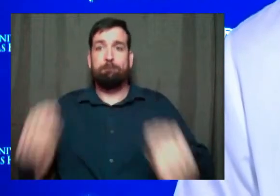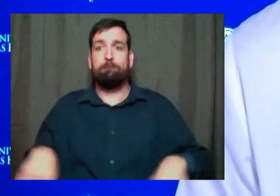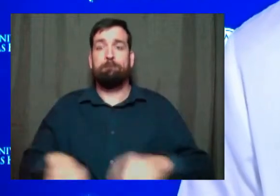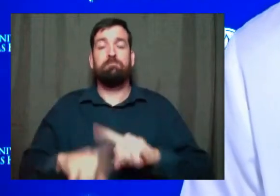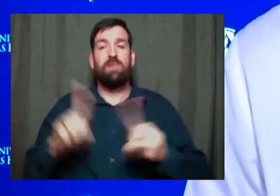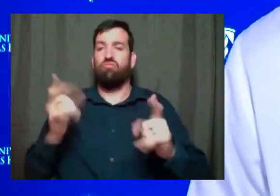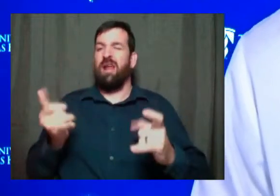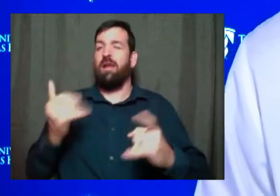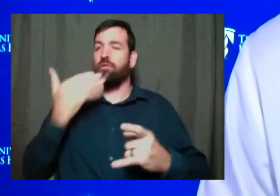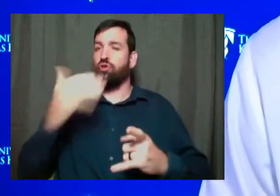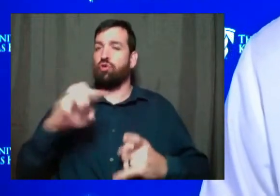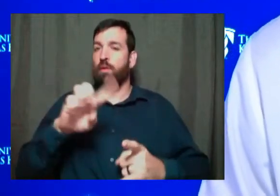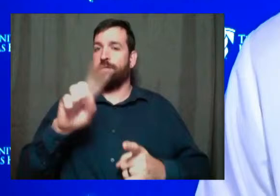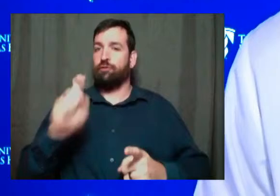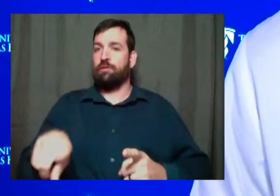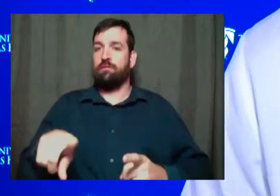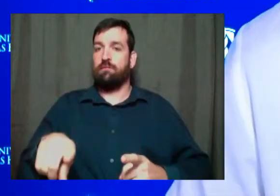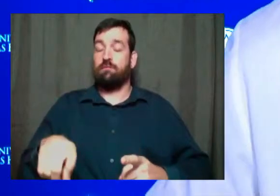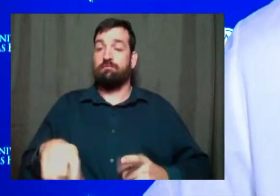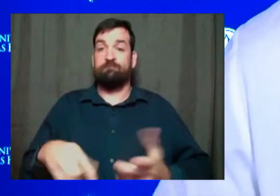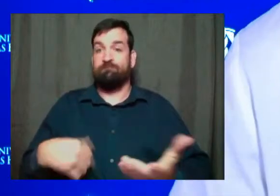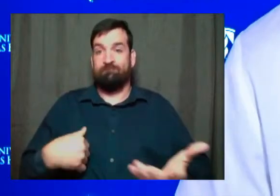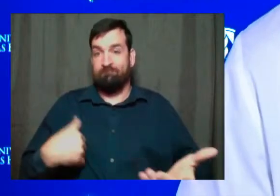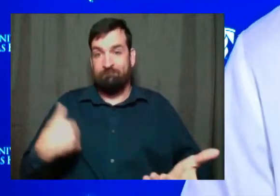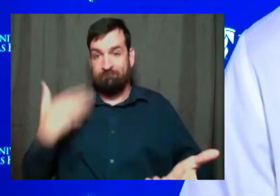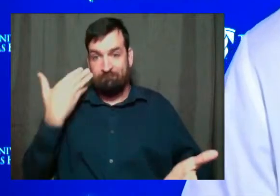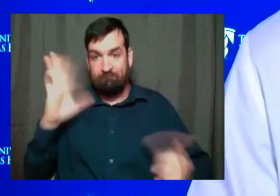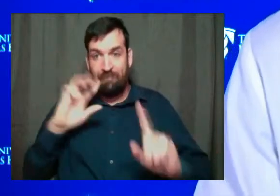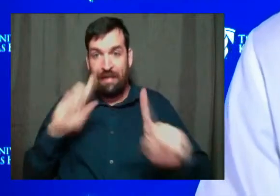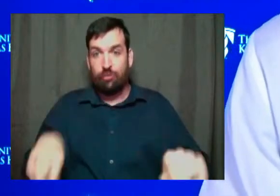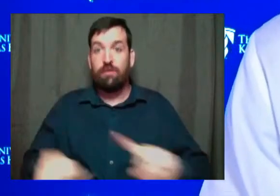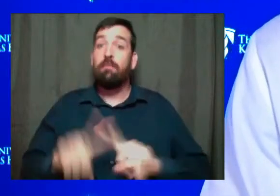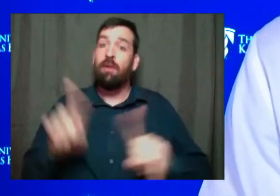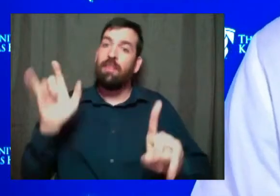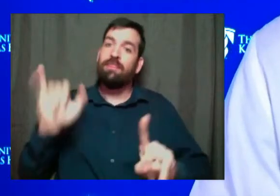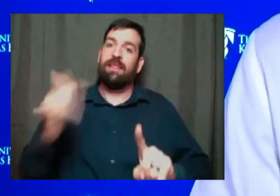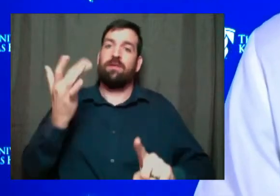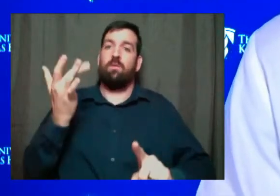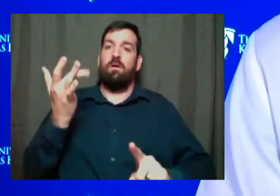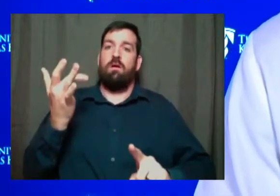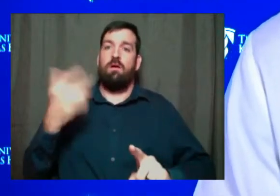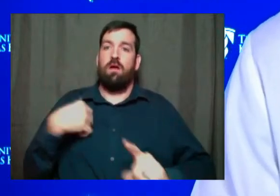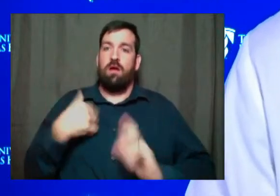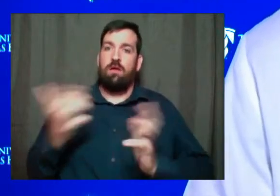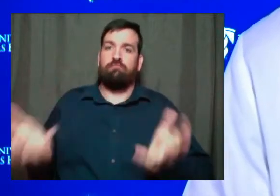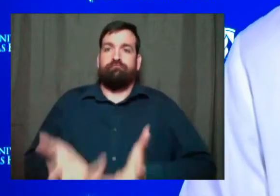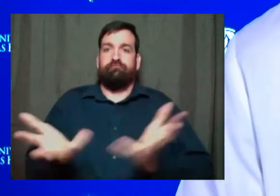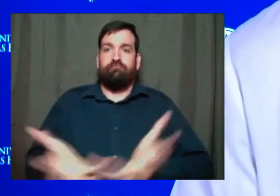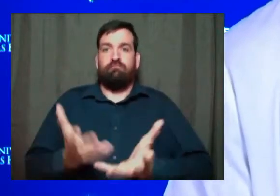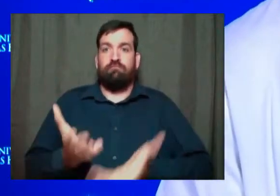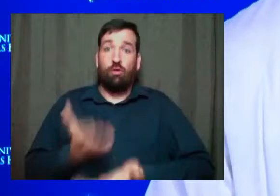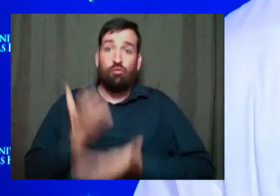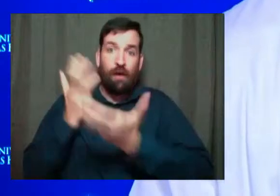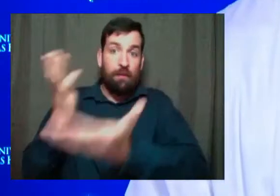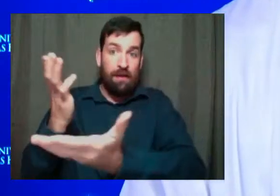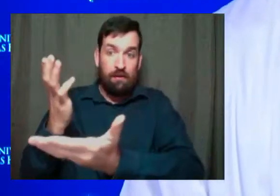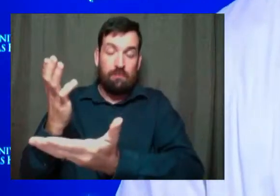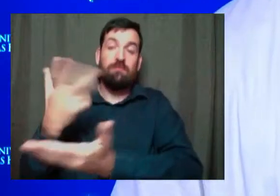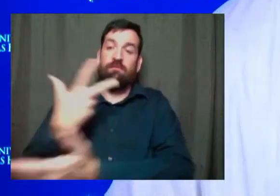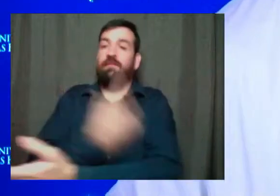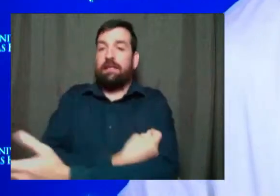good question, fully unanswered. But that is why we would still recommend, and it is recommended, to get